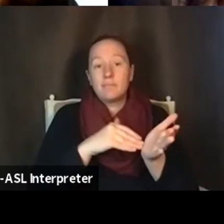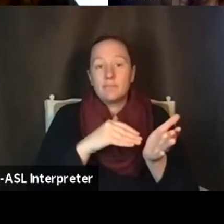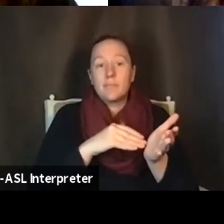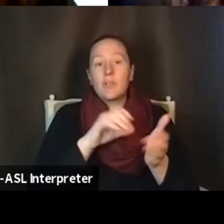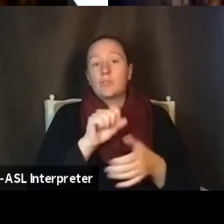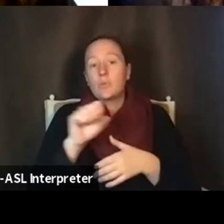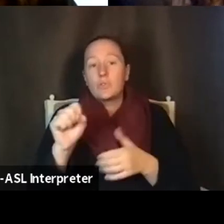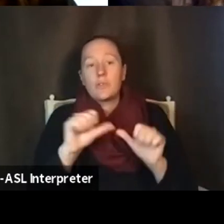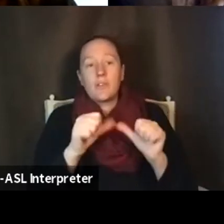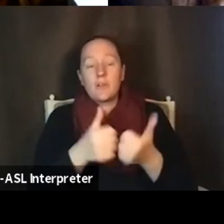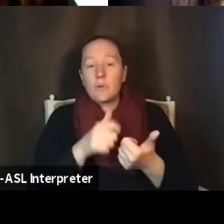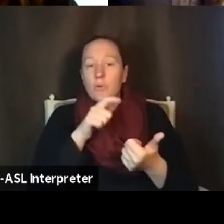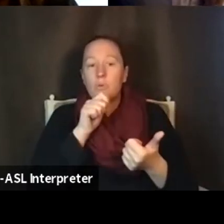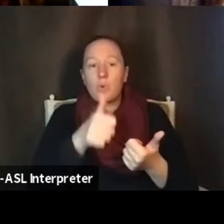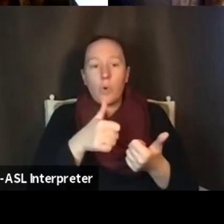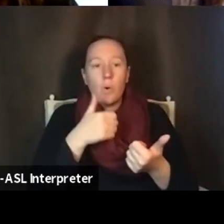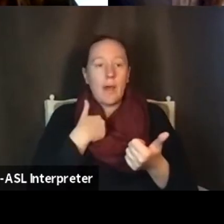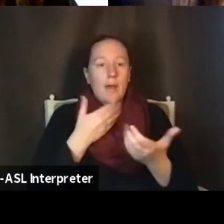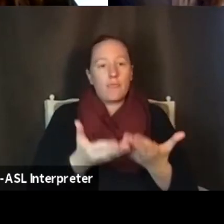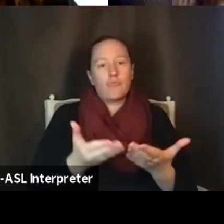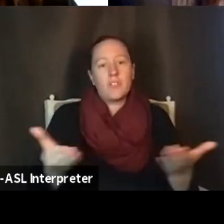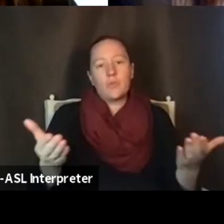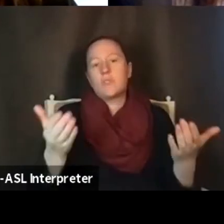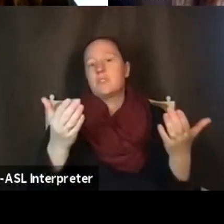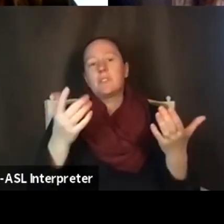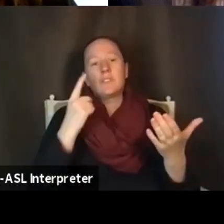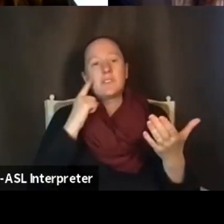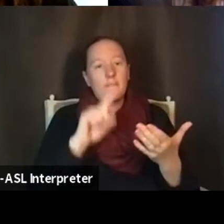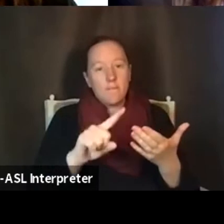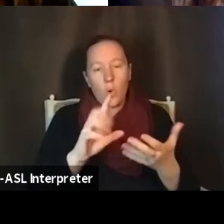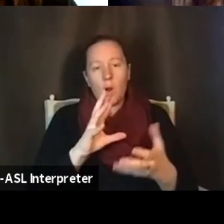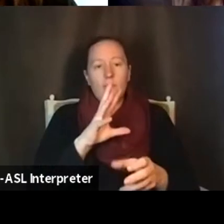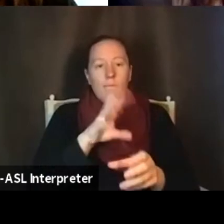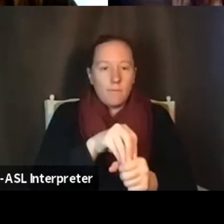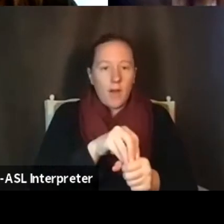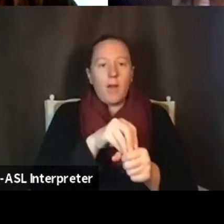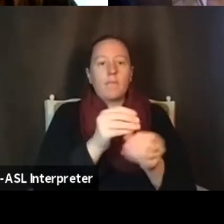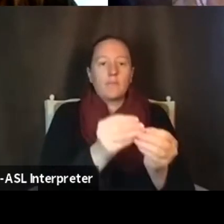don't have the resources needed to engage and address these issues collectively.